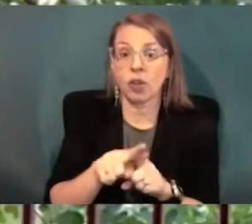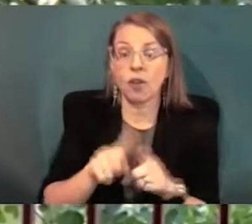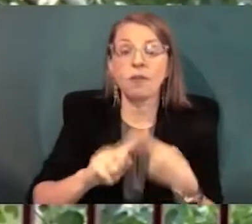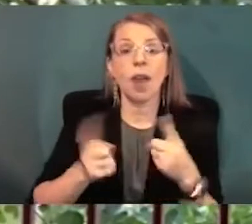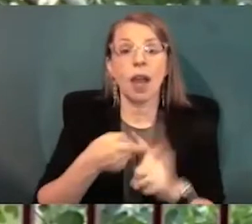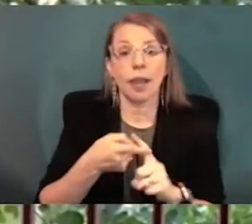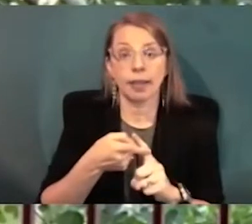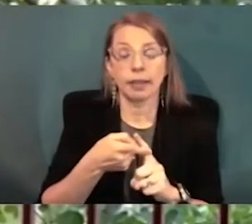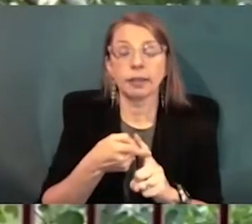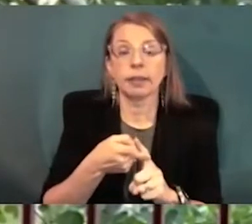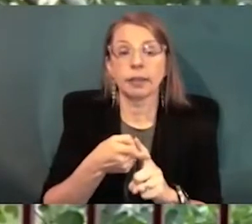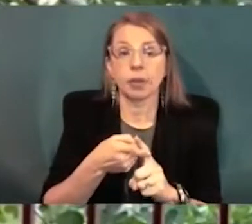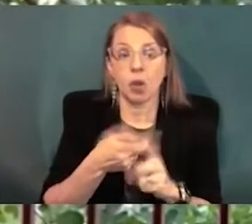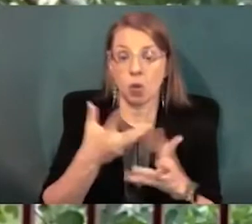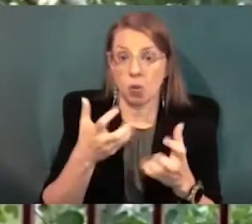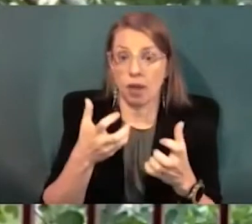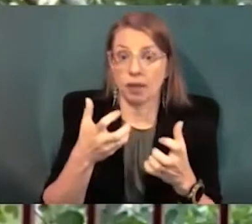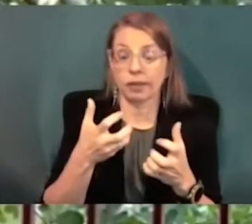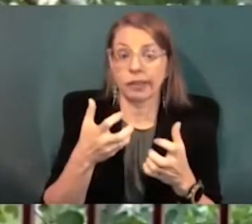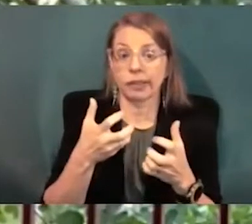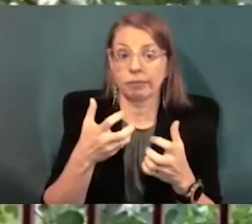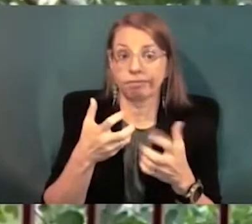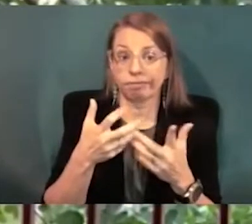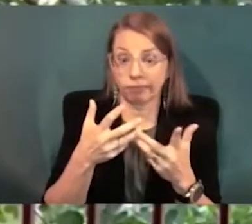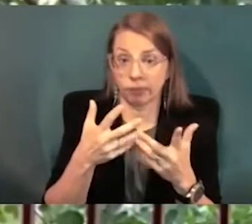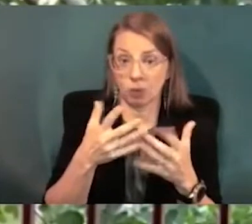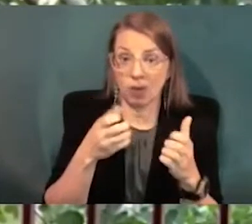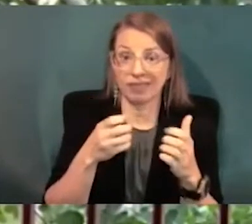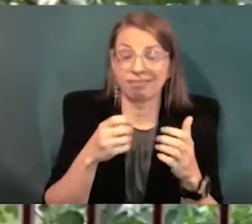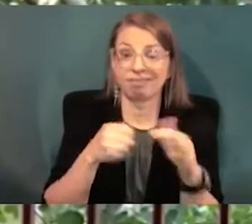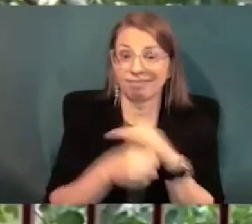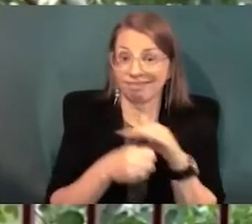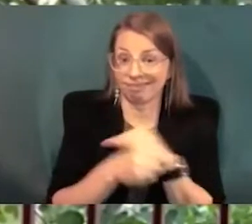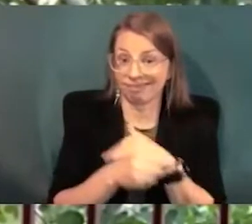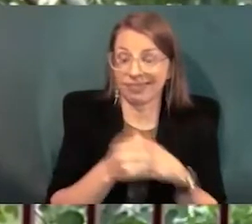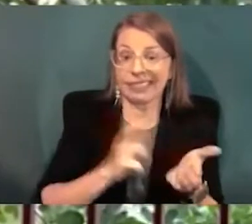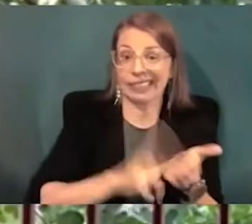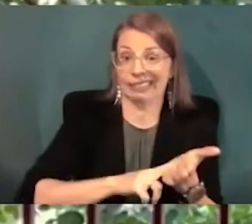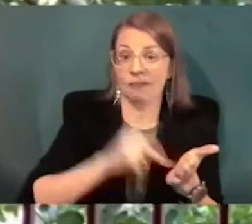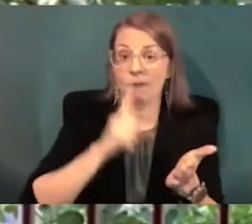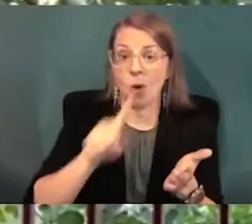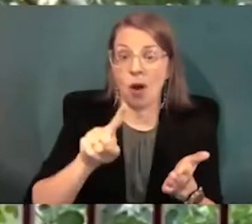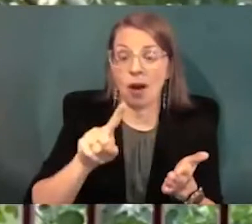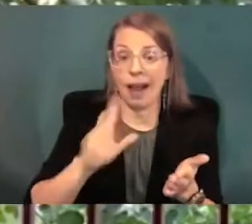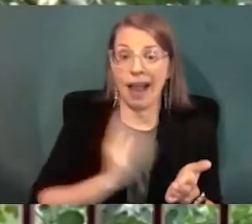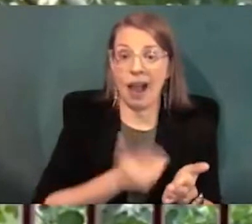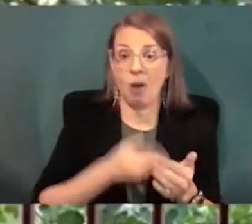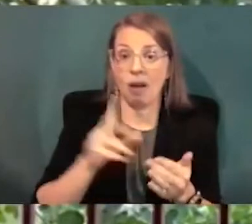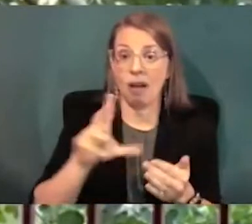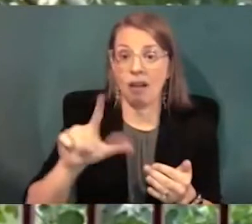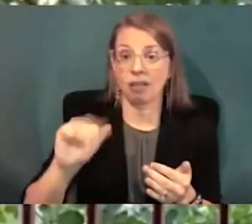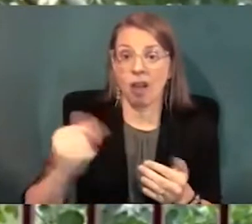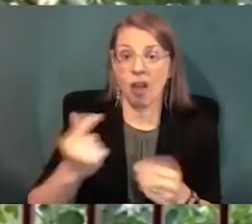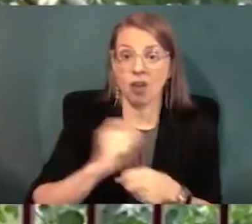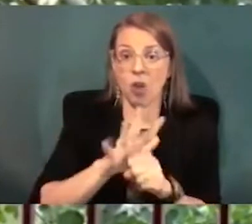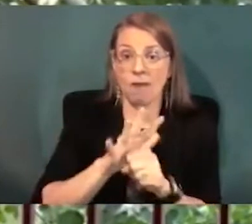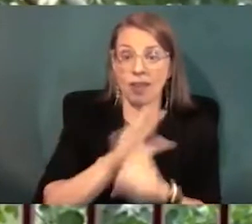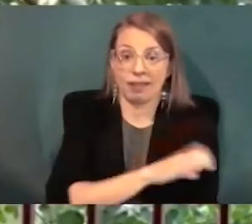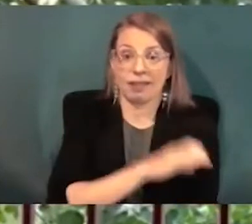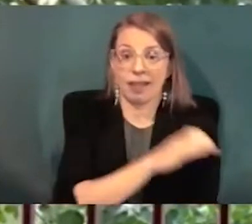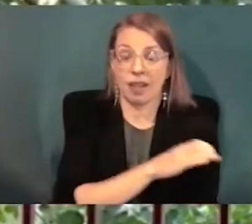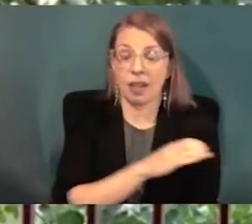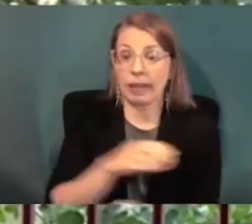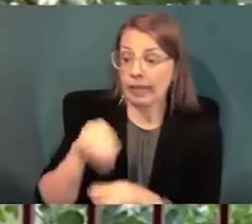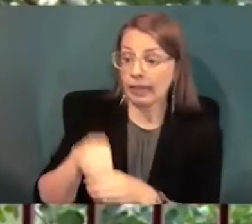our multidisciplinary long COVID clinic. So we really try to help people get into that. We take internal referrals